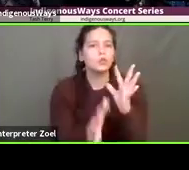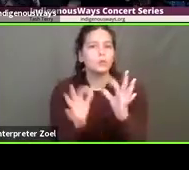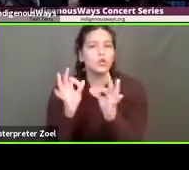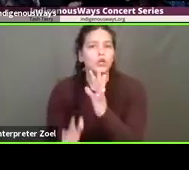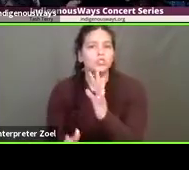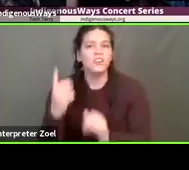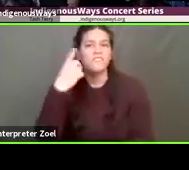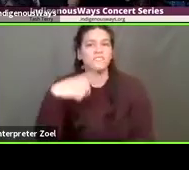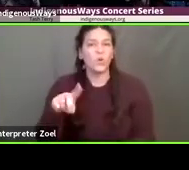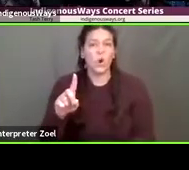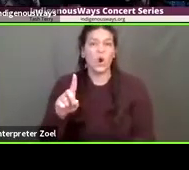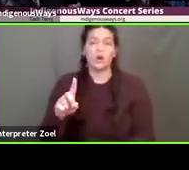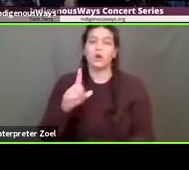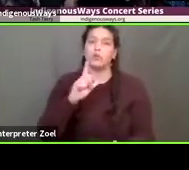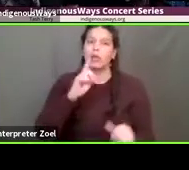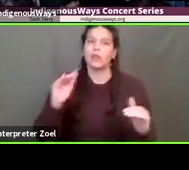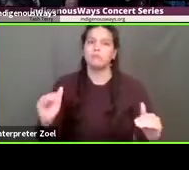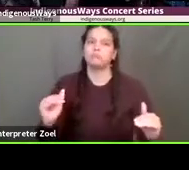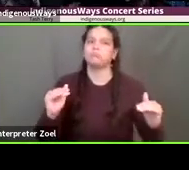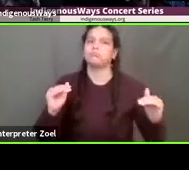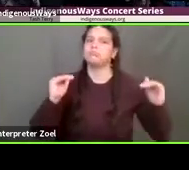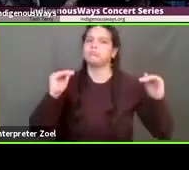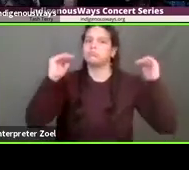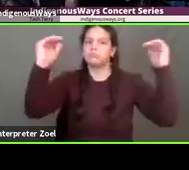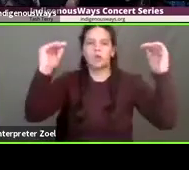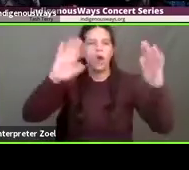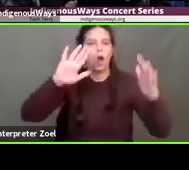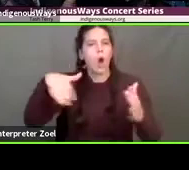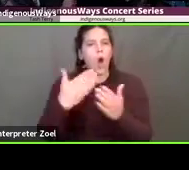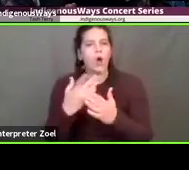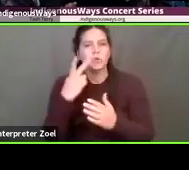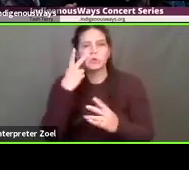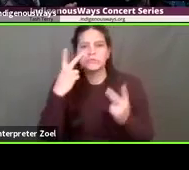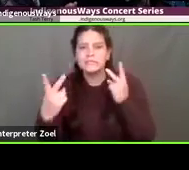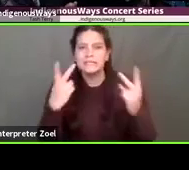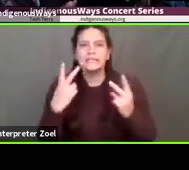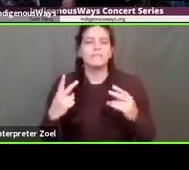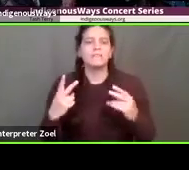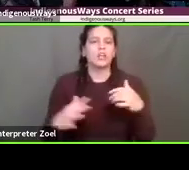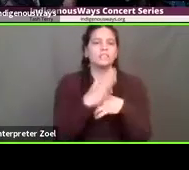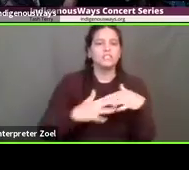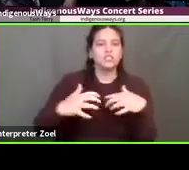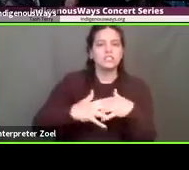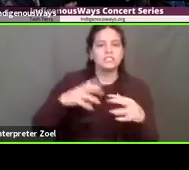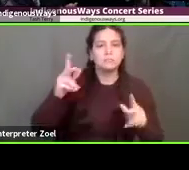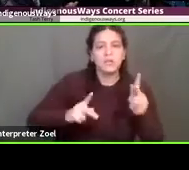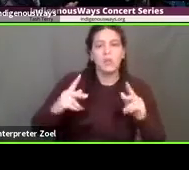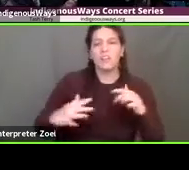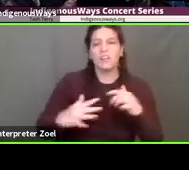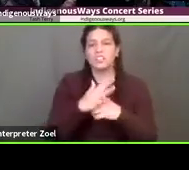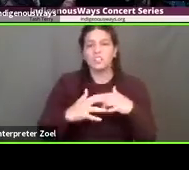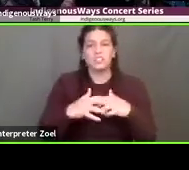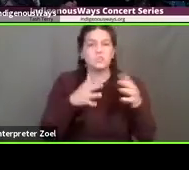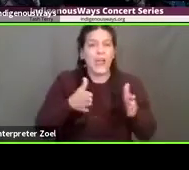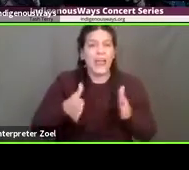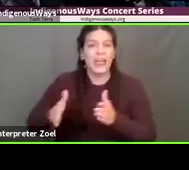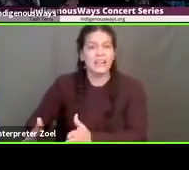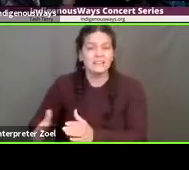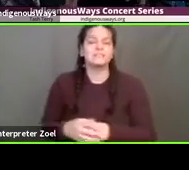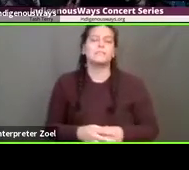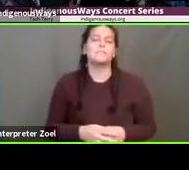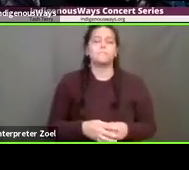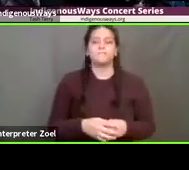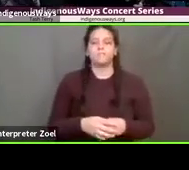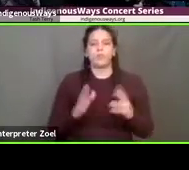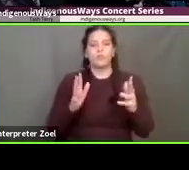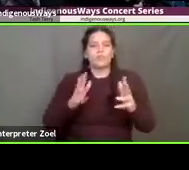for raising the bar for all to see for Indigenous people, for Indigenous ways, and the rest